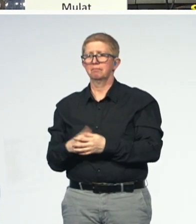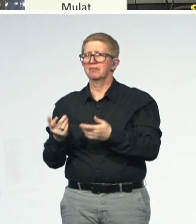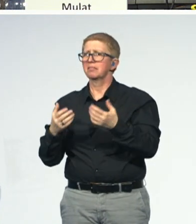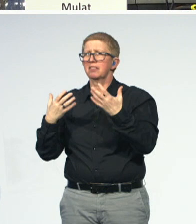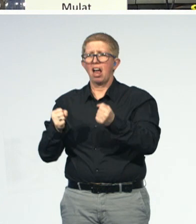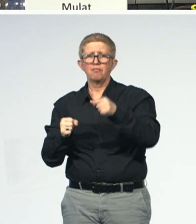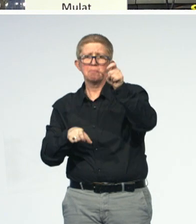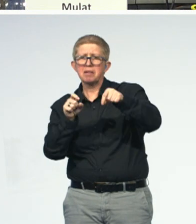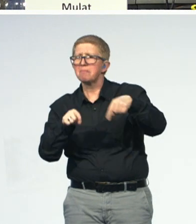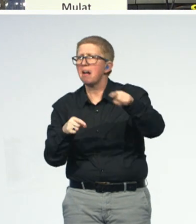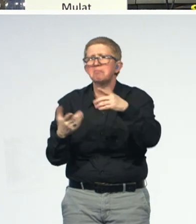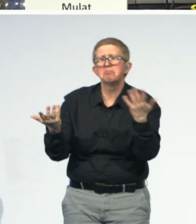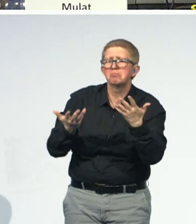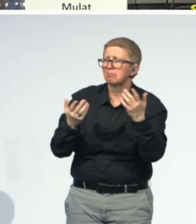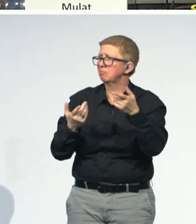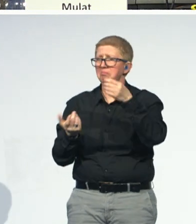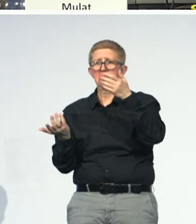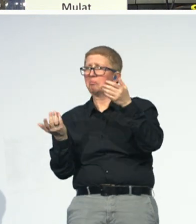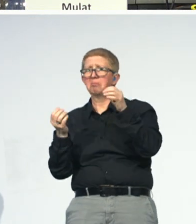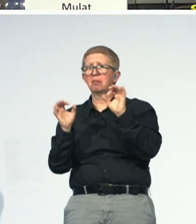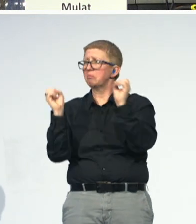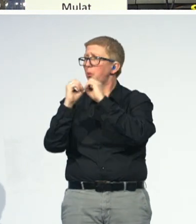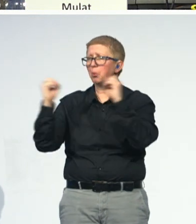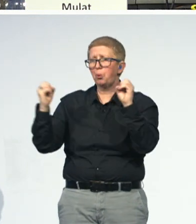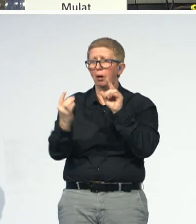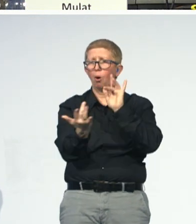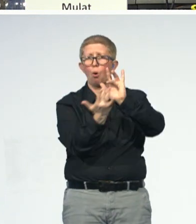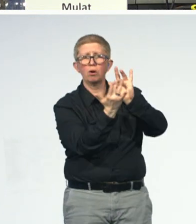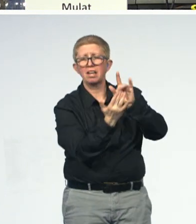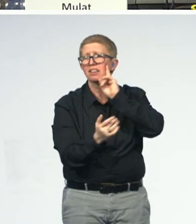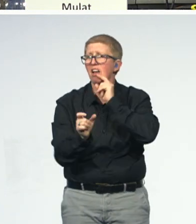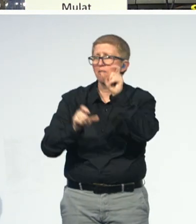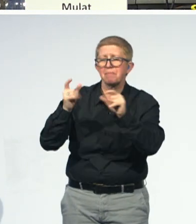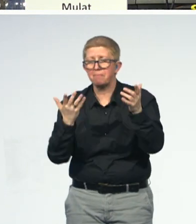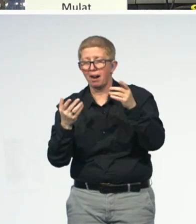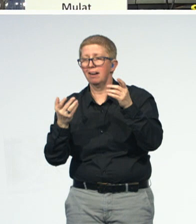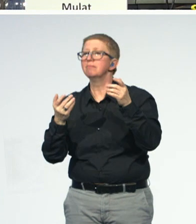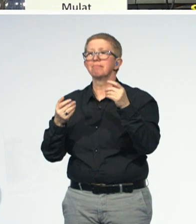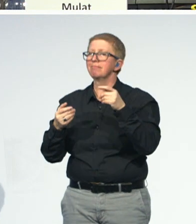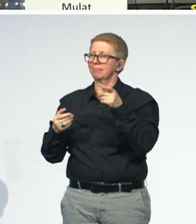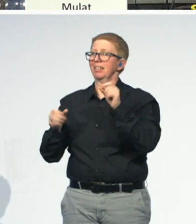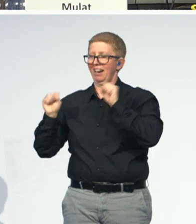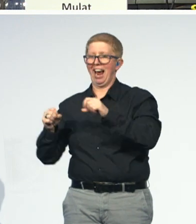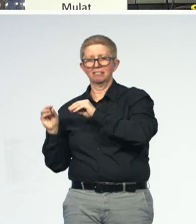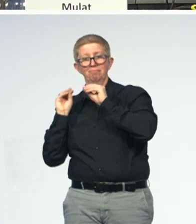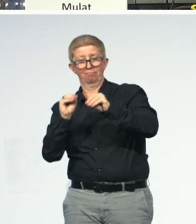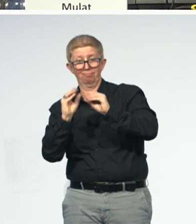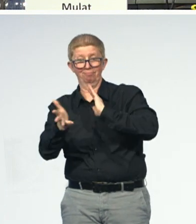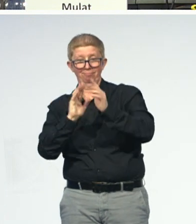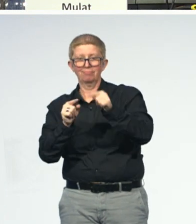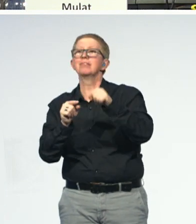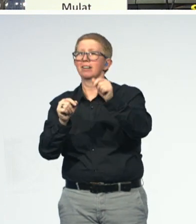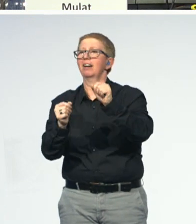be in communication with deaf people. So the project provides sign language training for